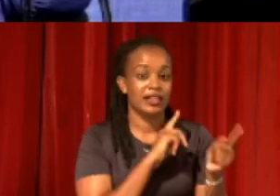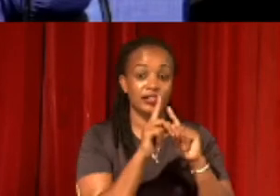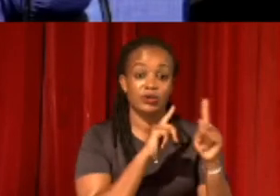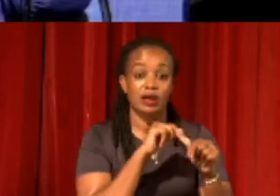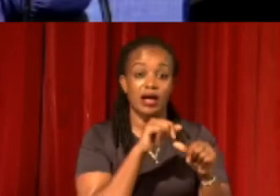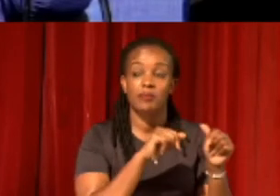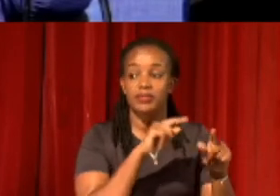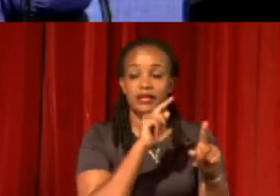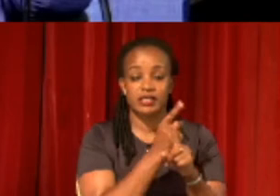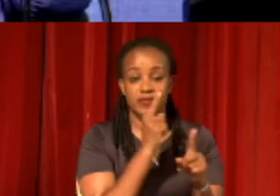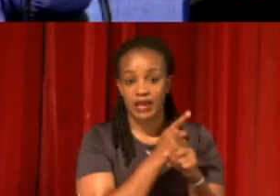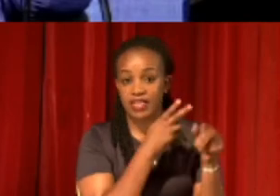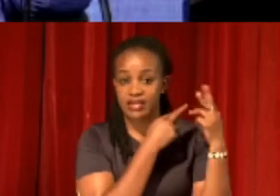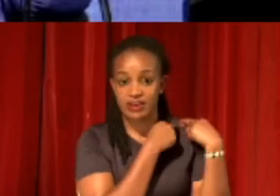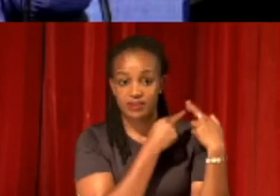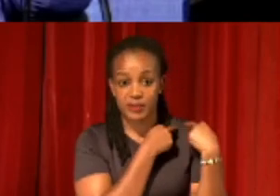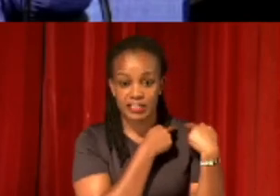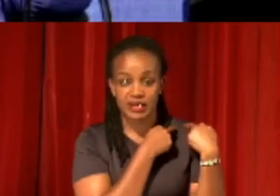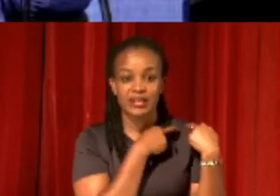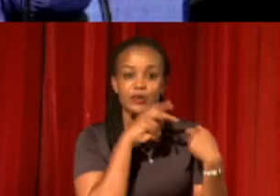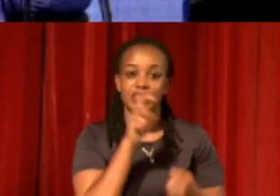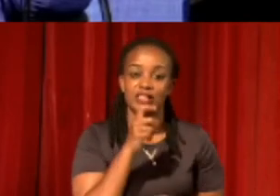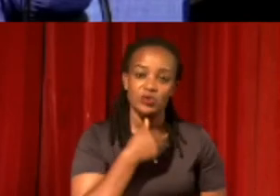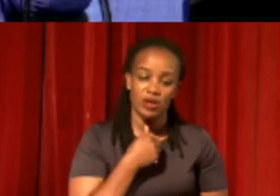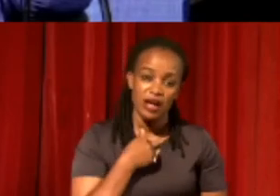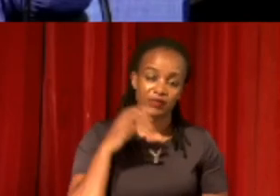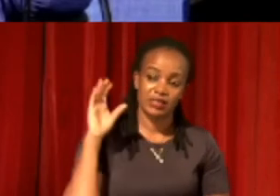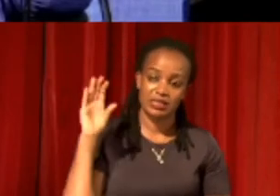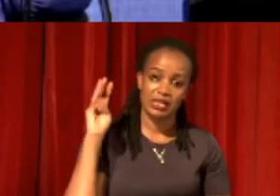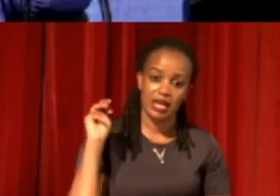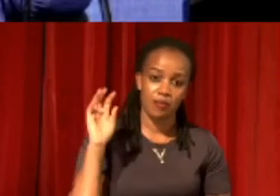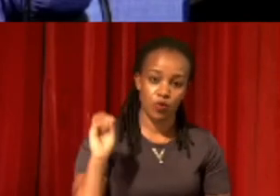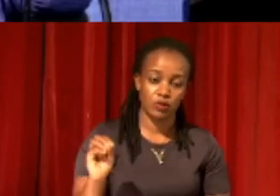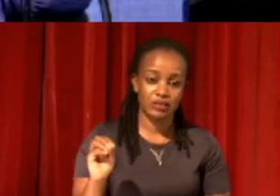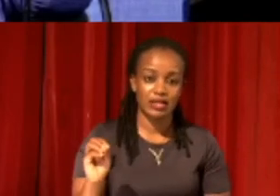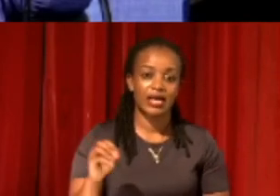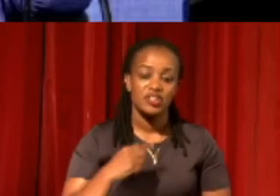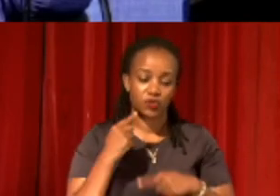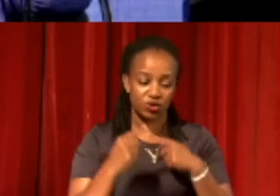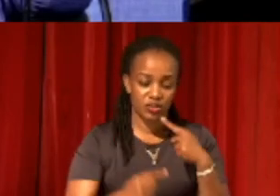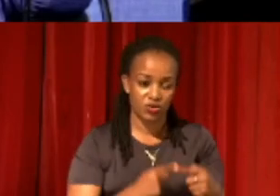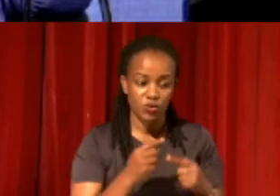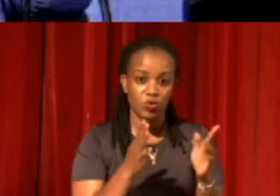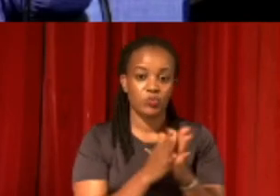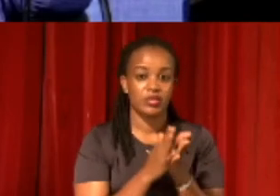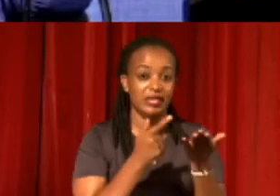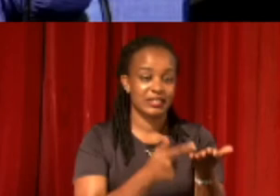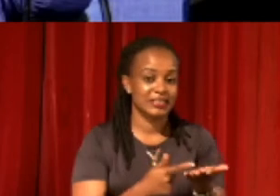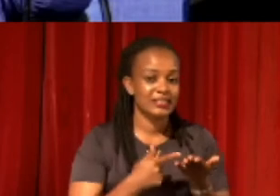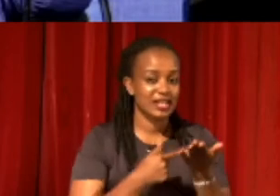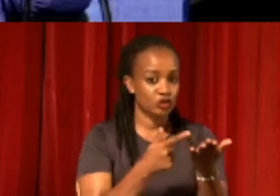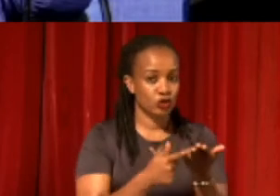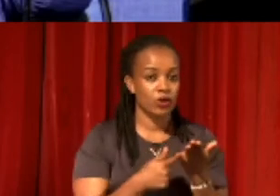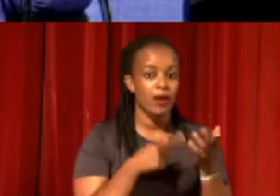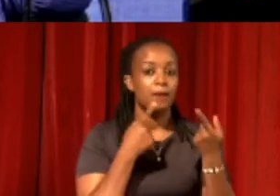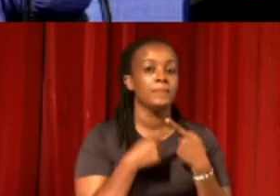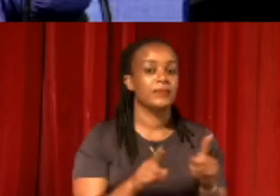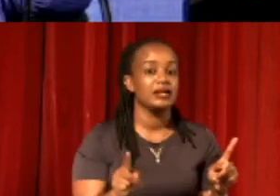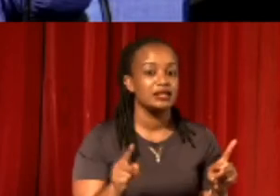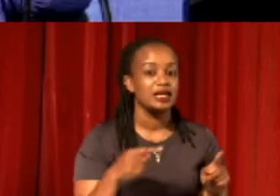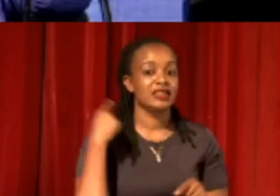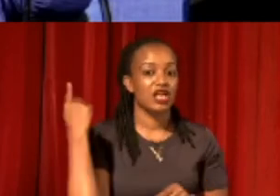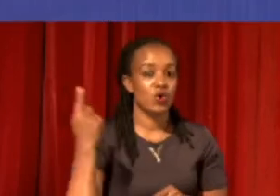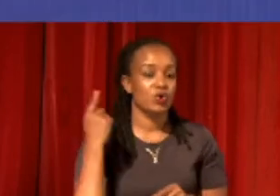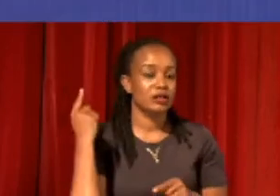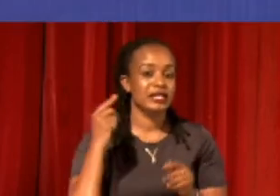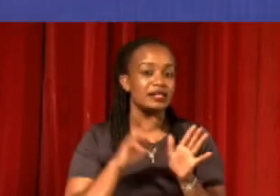roles yes, and the mandates. And we need to have the CMOs on it yes, as well so yes, that we can yes. continue the conversation. Yes. But they only represent a